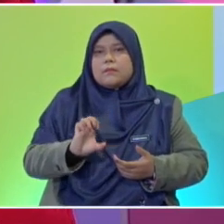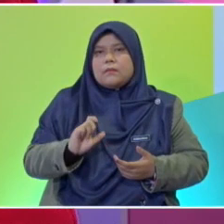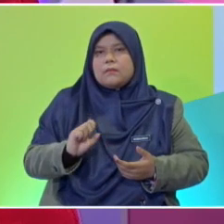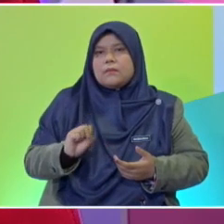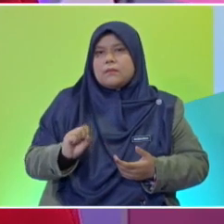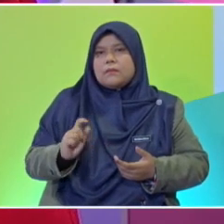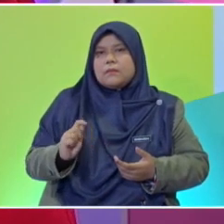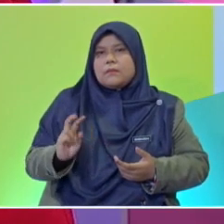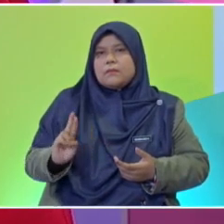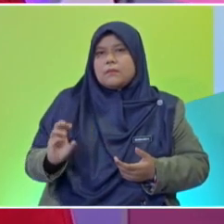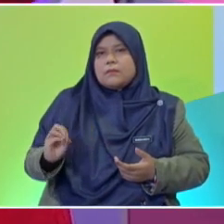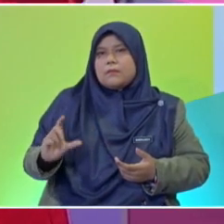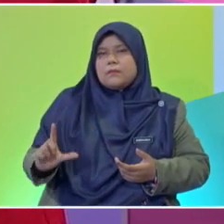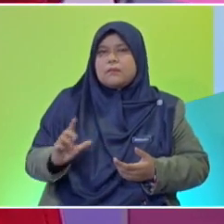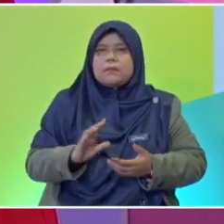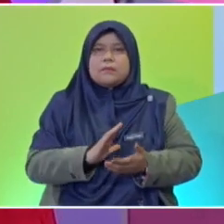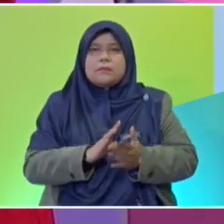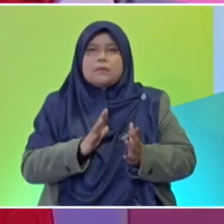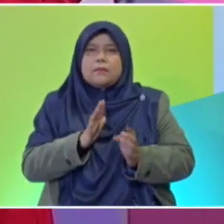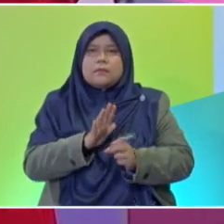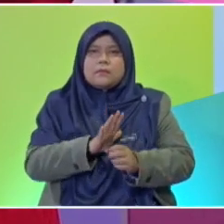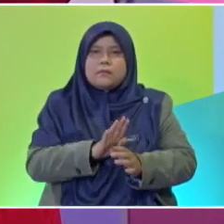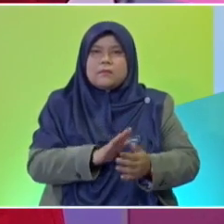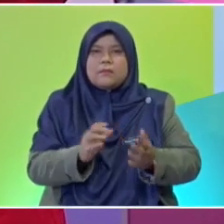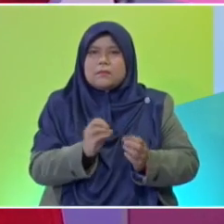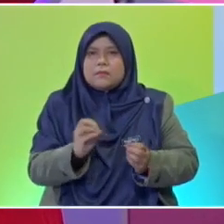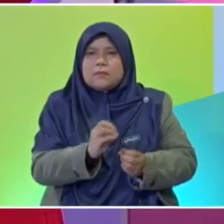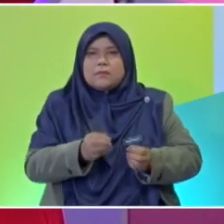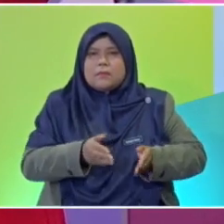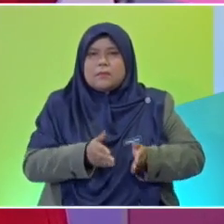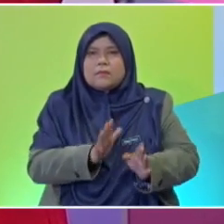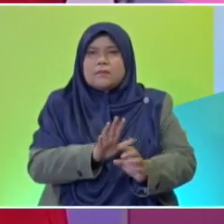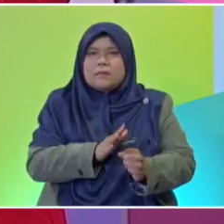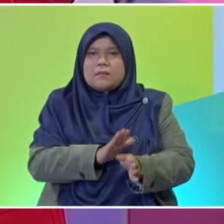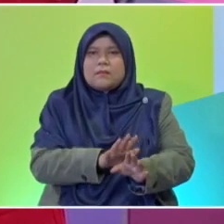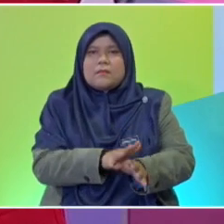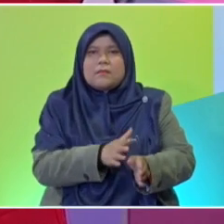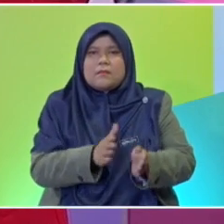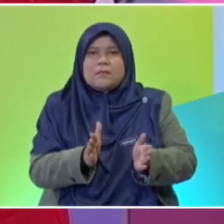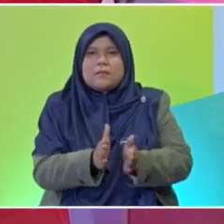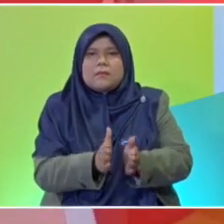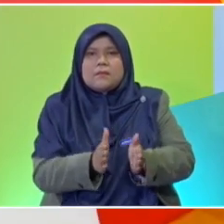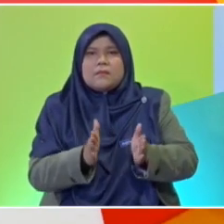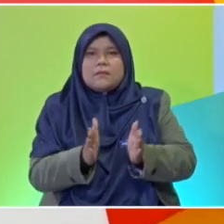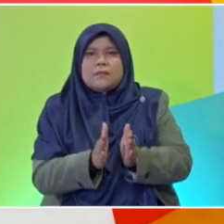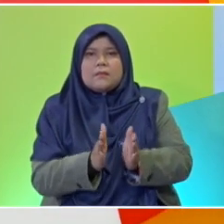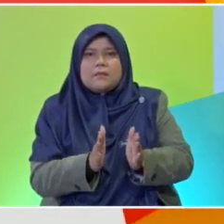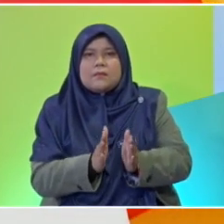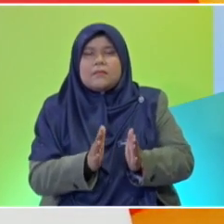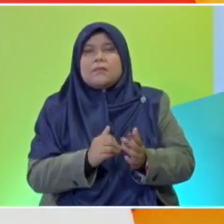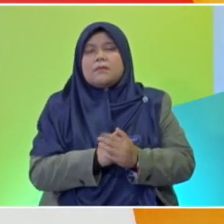It will not get to flow through smoothly because it has become narrow. So why does that